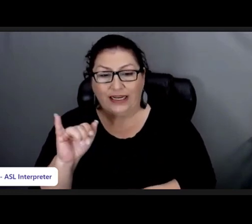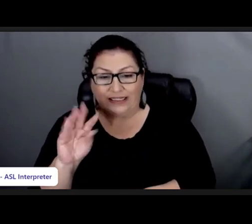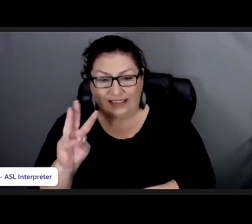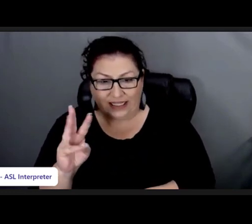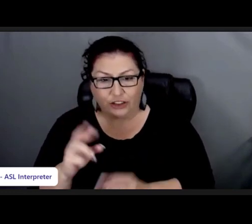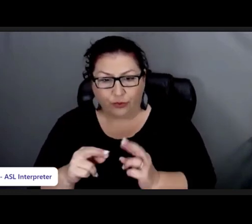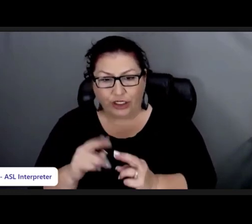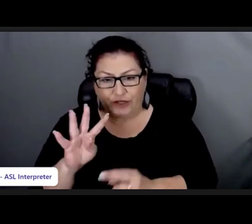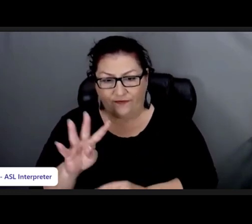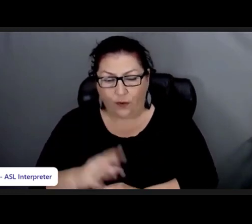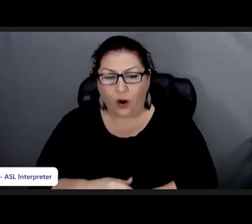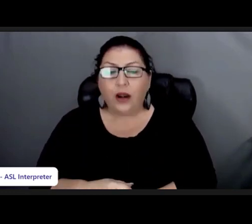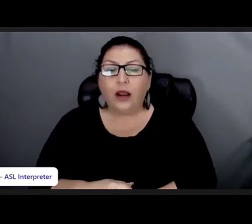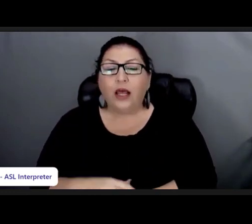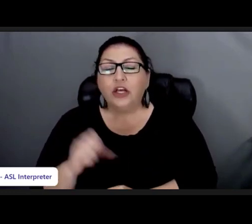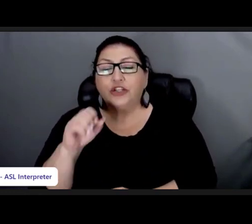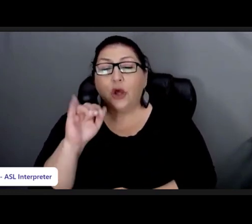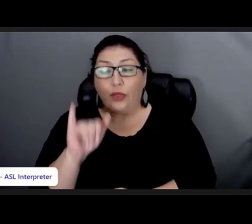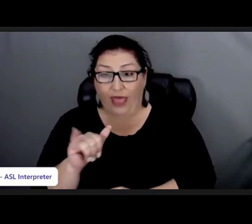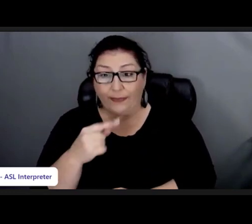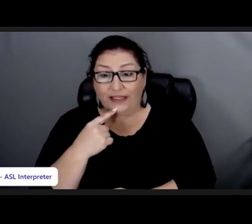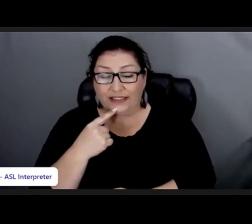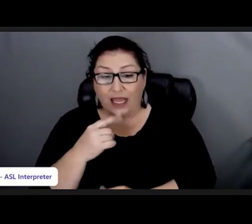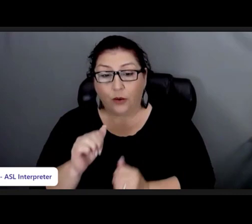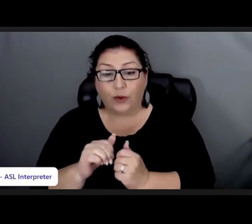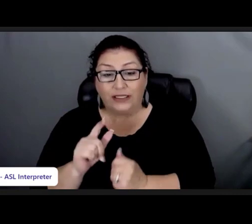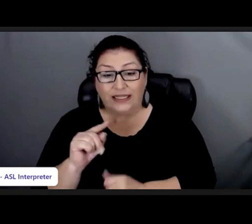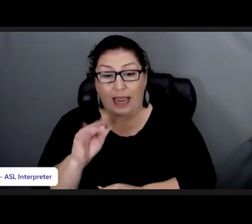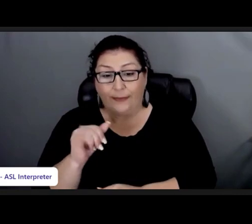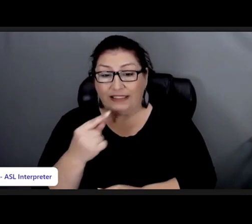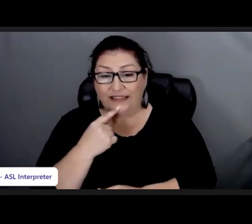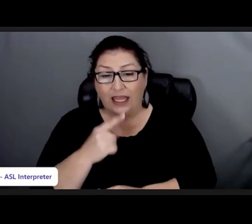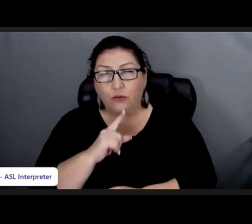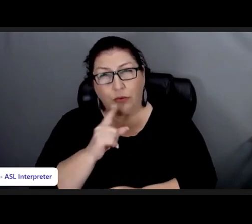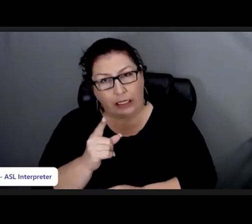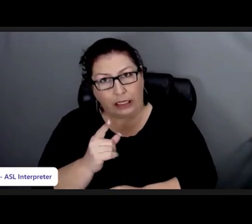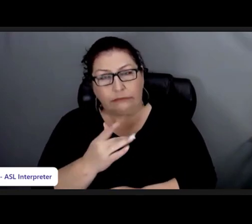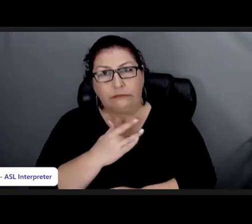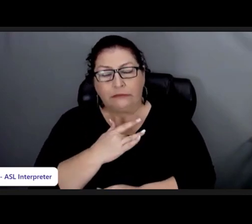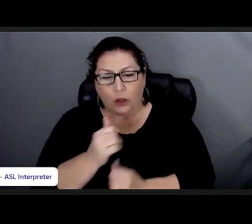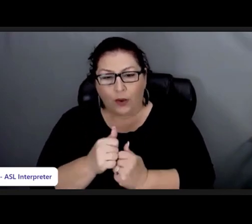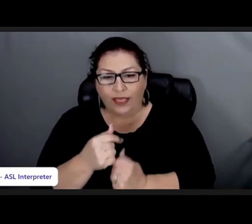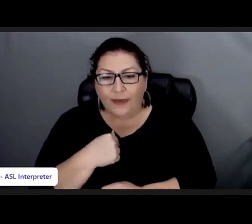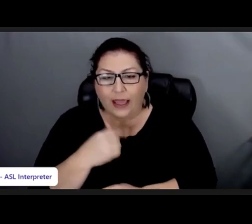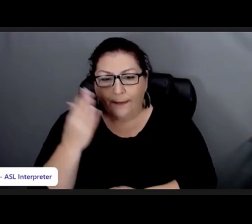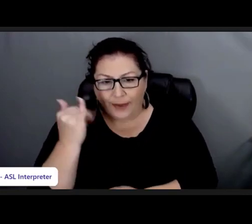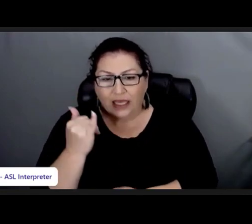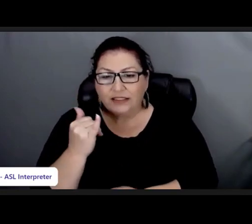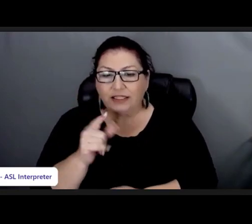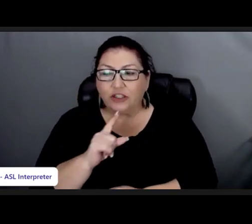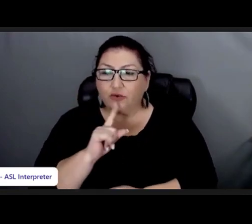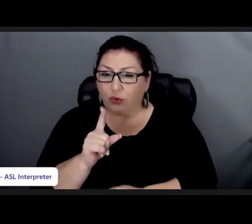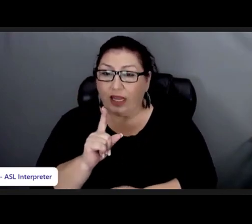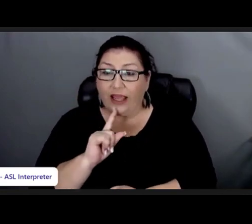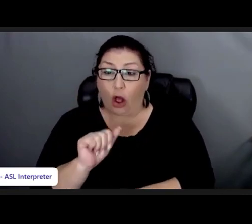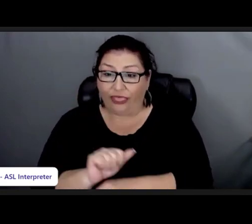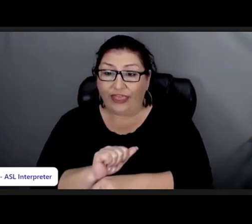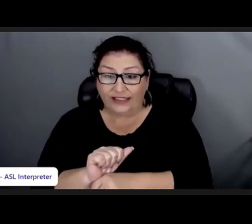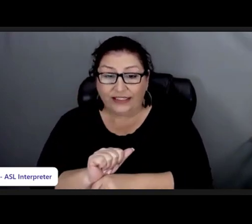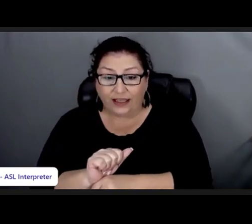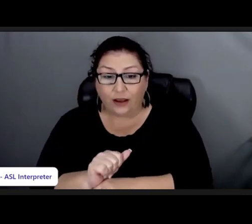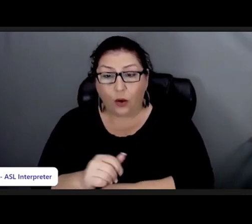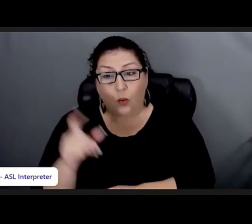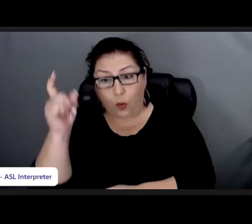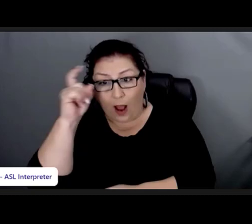Métis. That being said, what Tammy said really resonated so deeply with me because it was authentic,